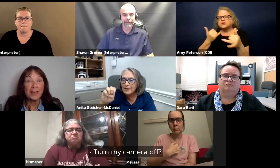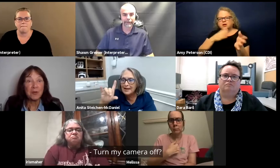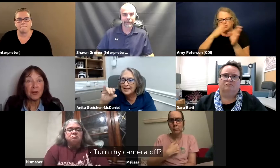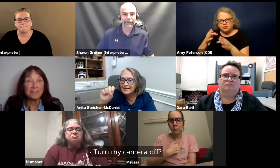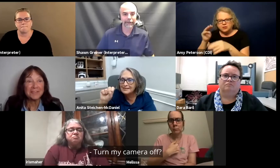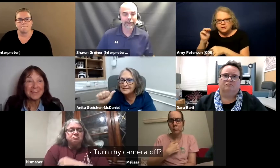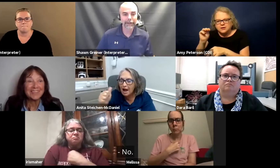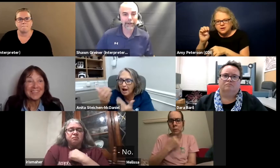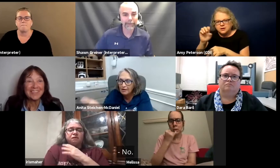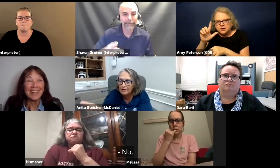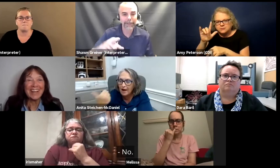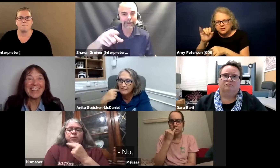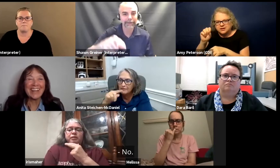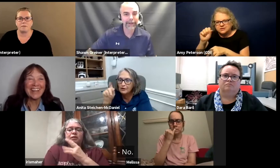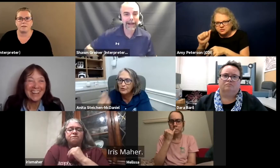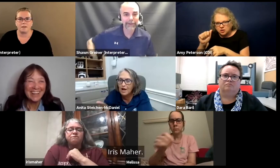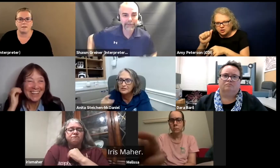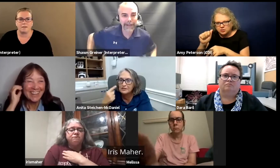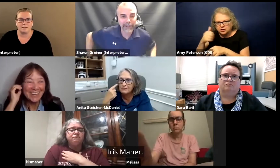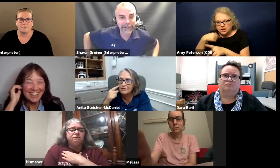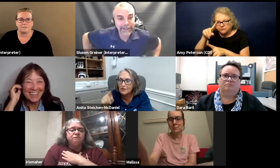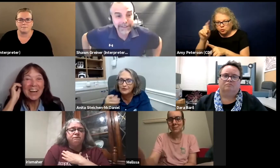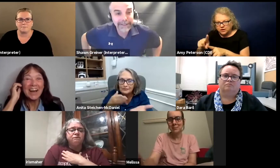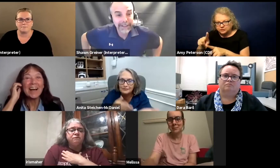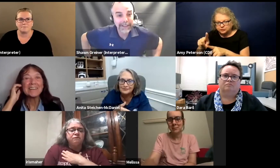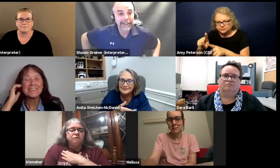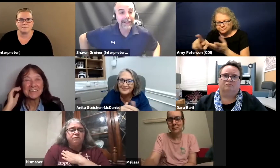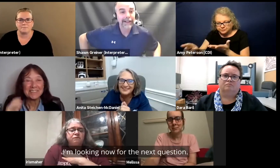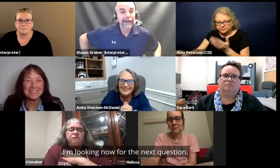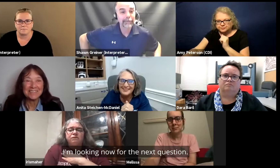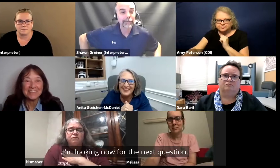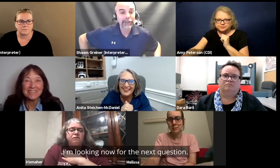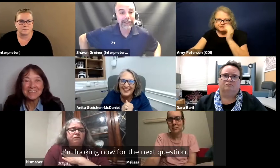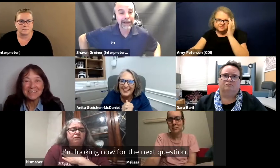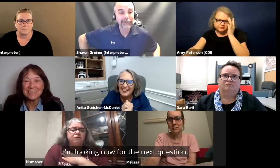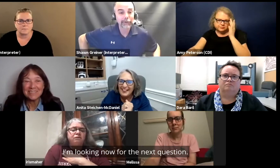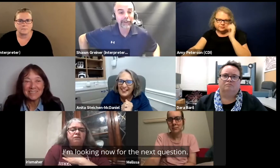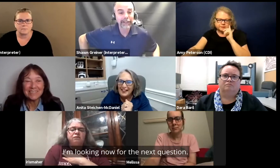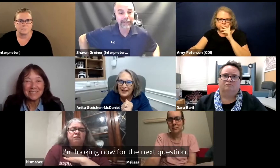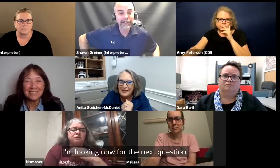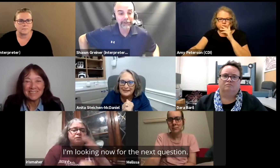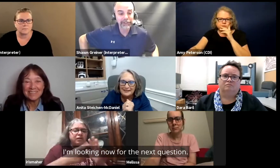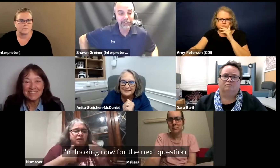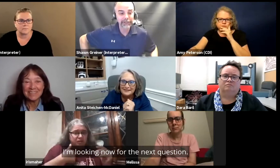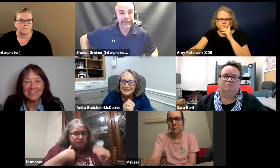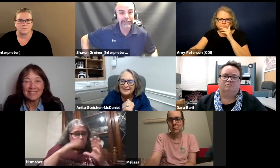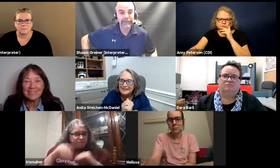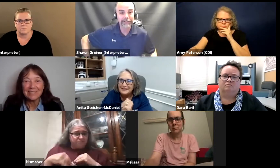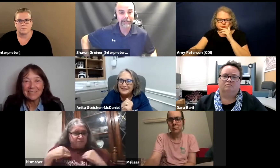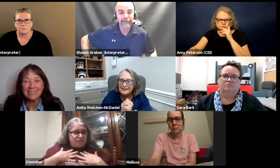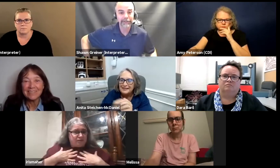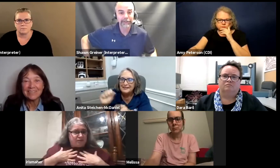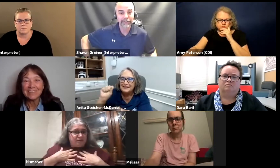Turn my camera off? No, the Iris Maher. Ah. Looking now for the next question.